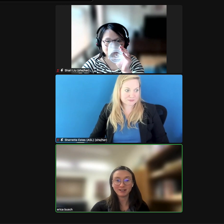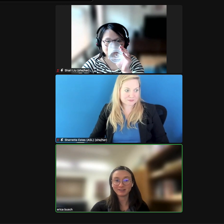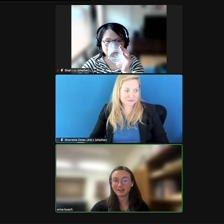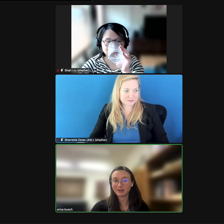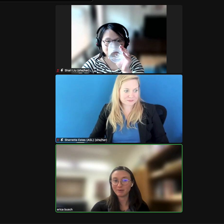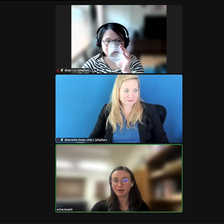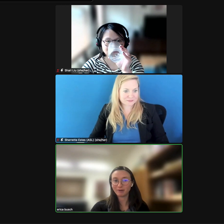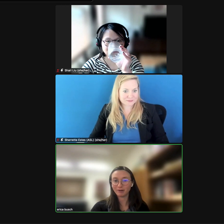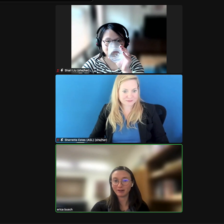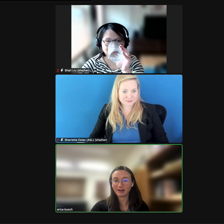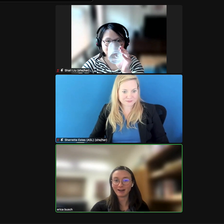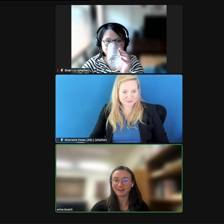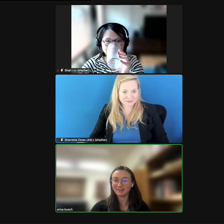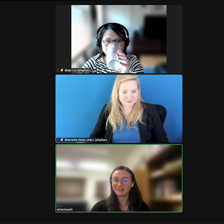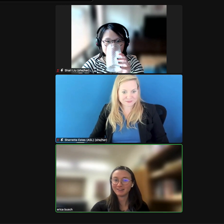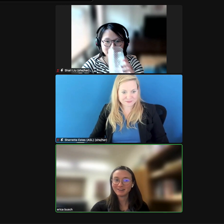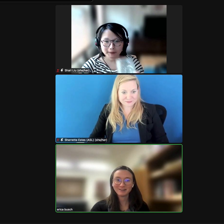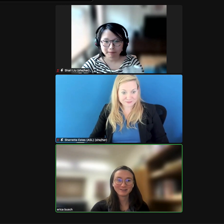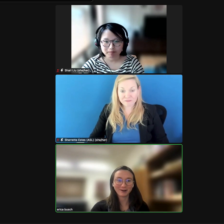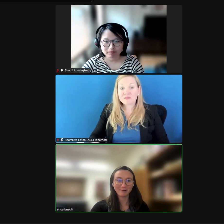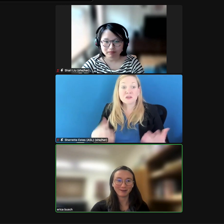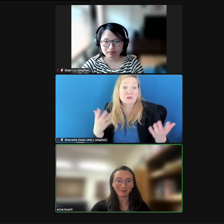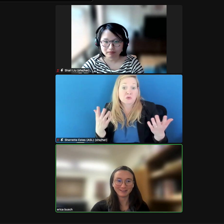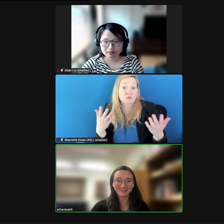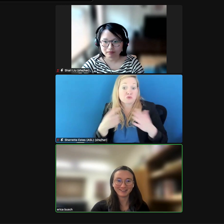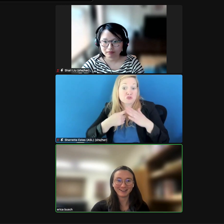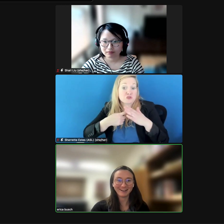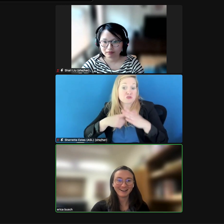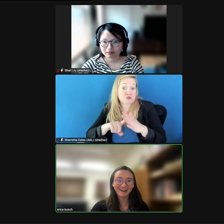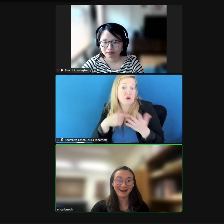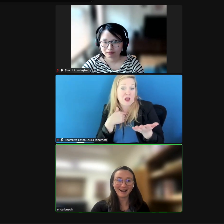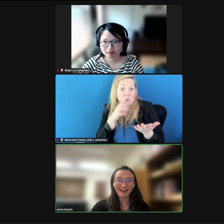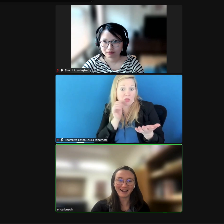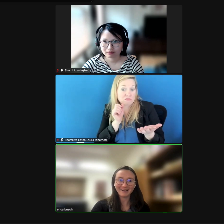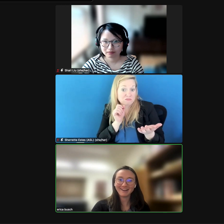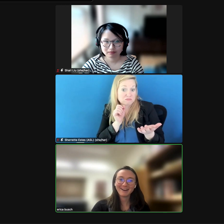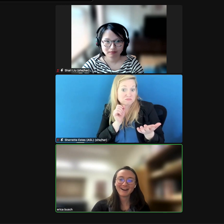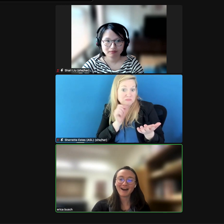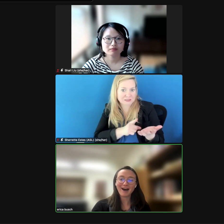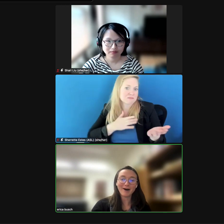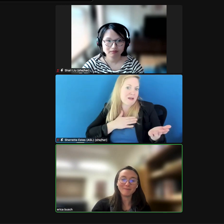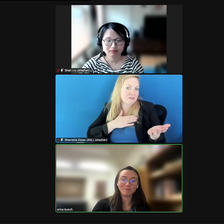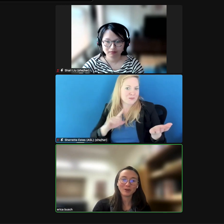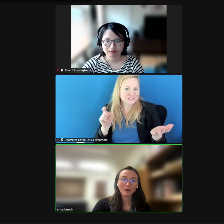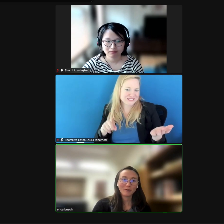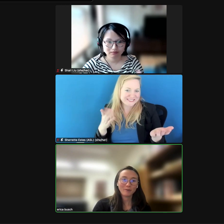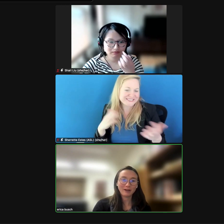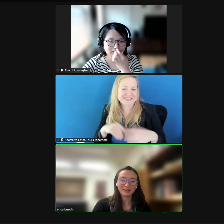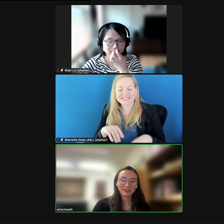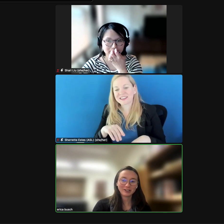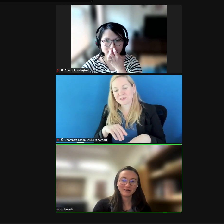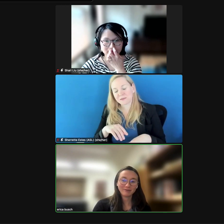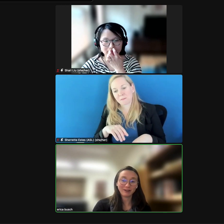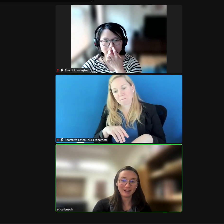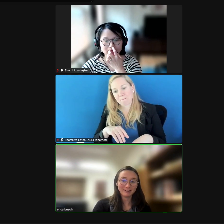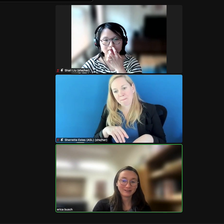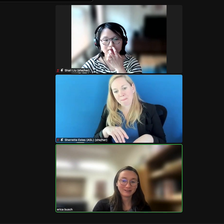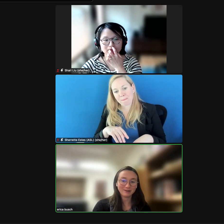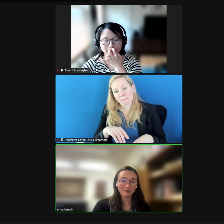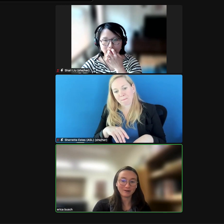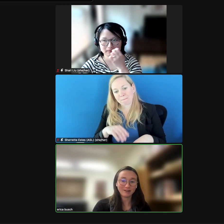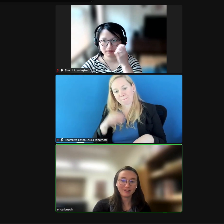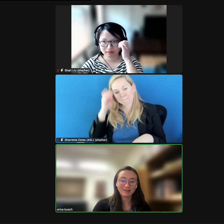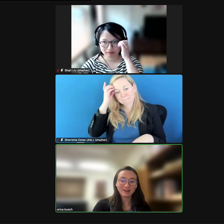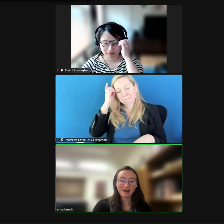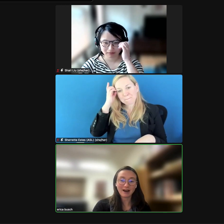And maybe just to get the ball rolling, I can start with a question that I had, which